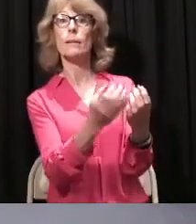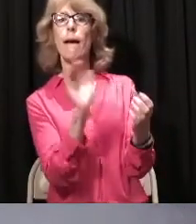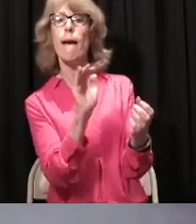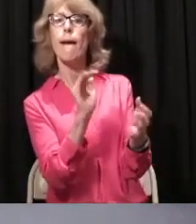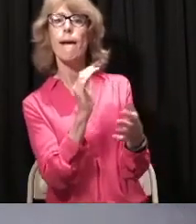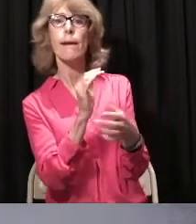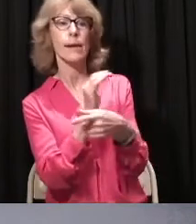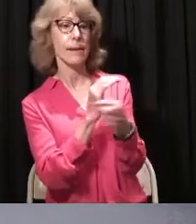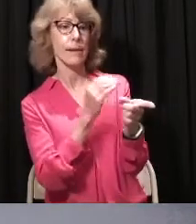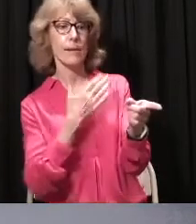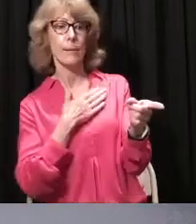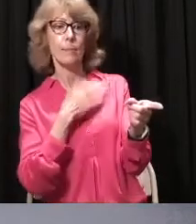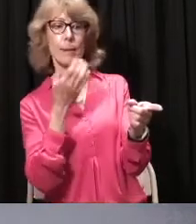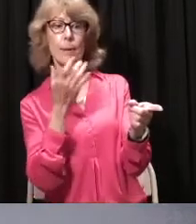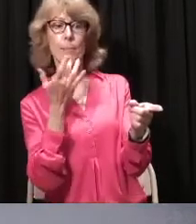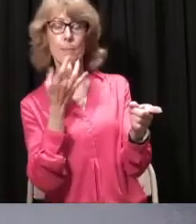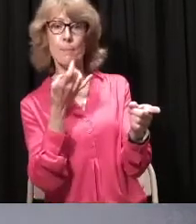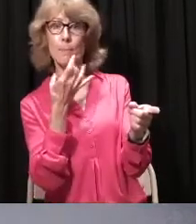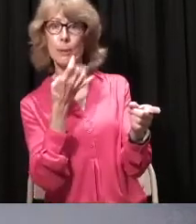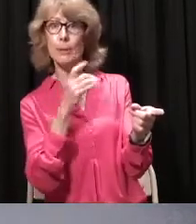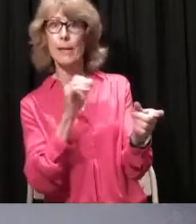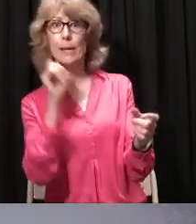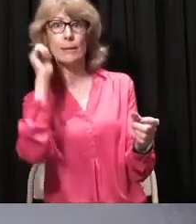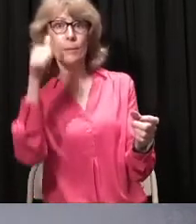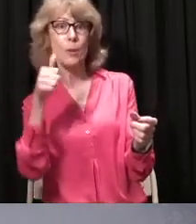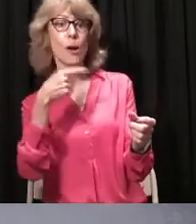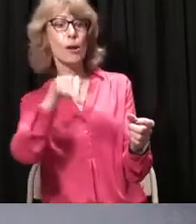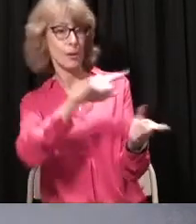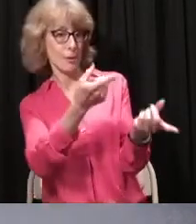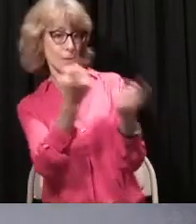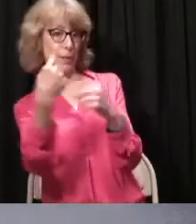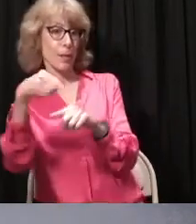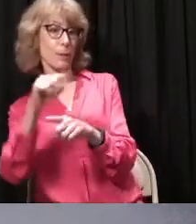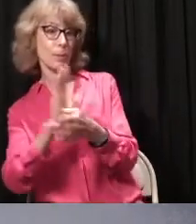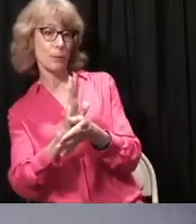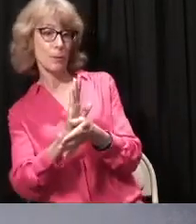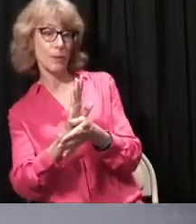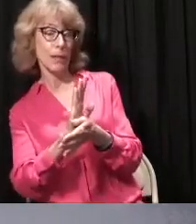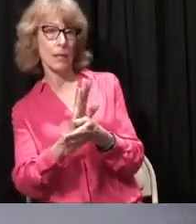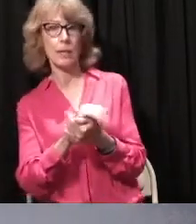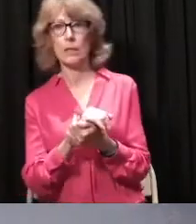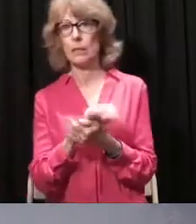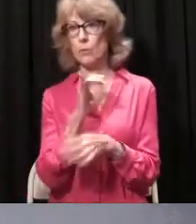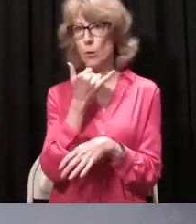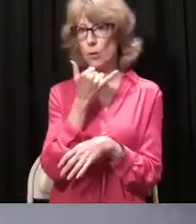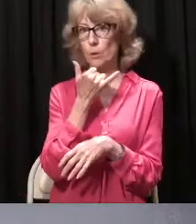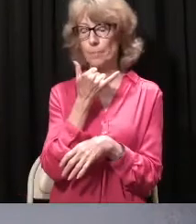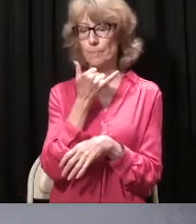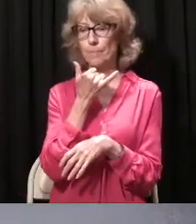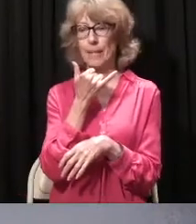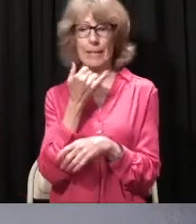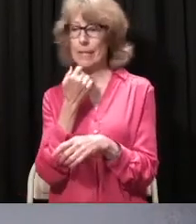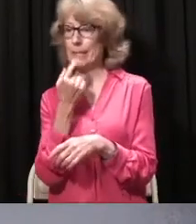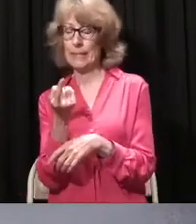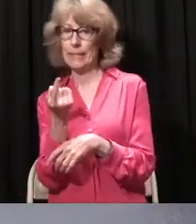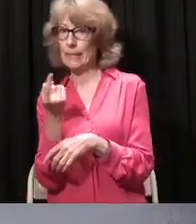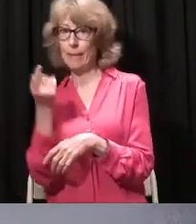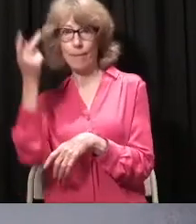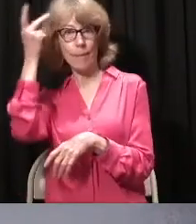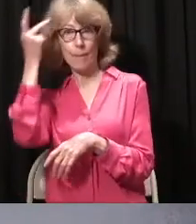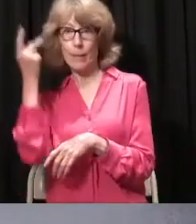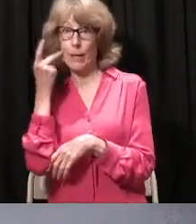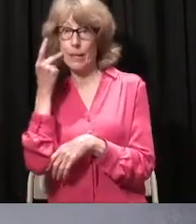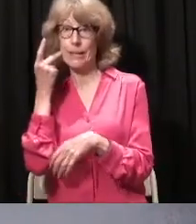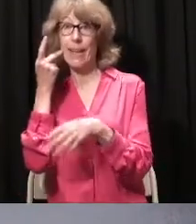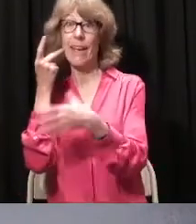my parents. And two, everybody showed up. So, sorry, Mom and Dad, I still feel bad about that